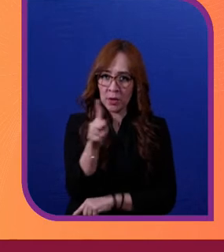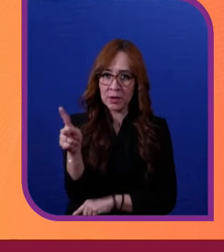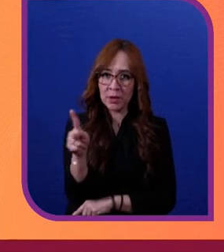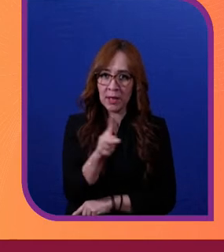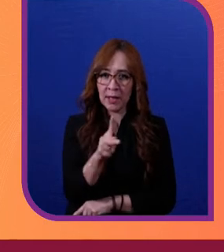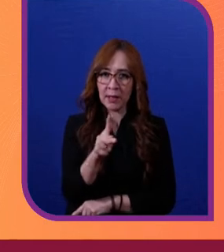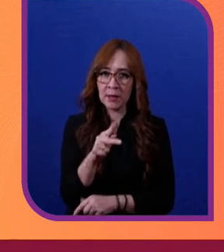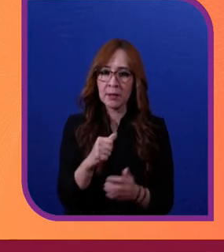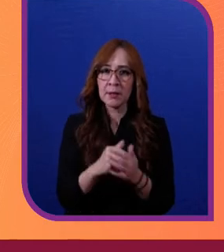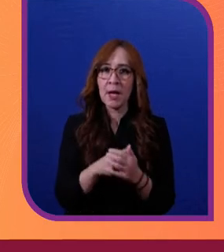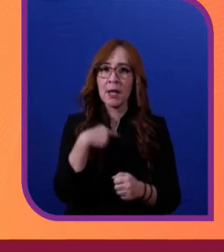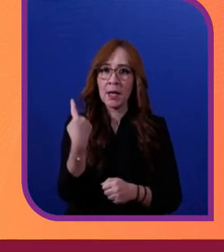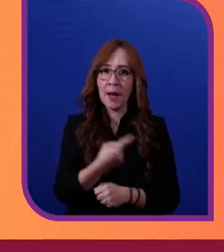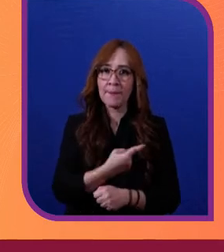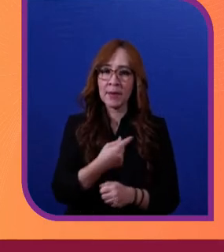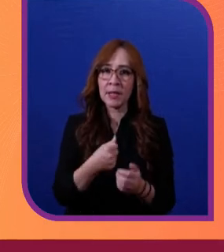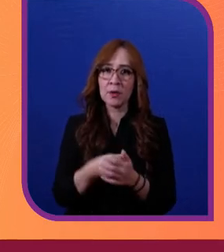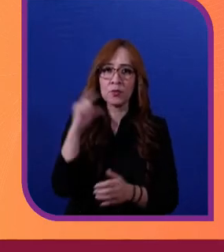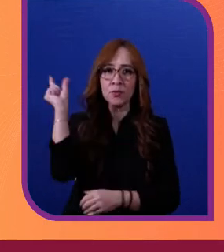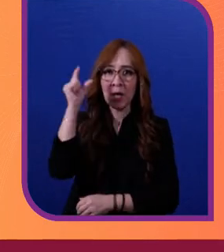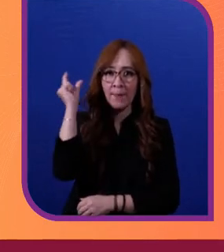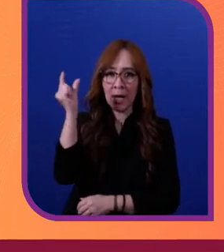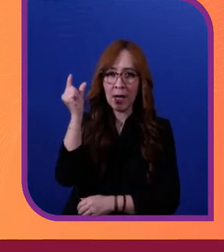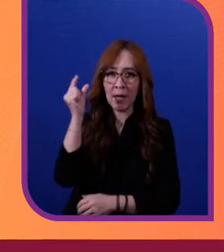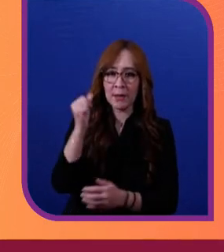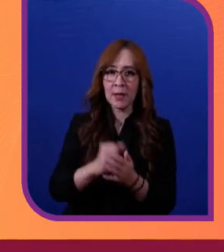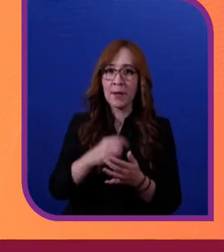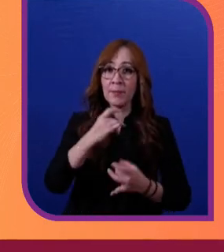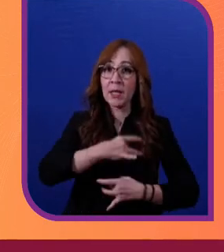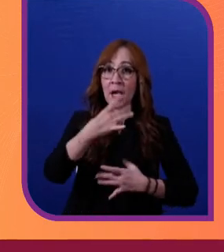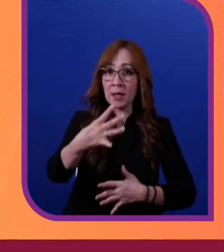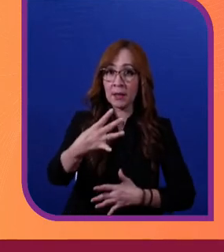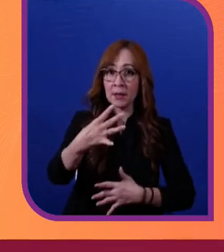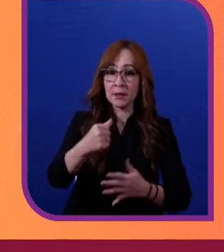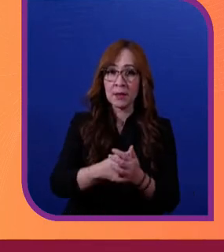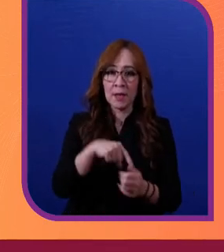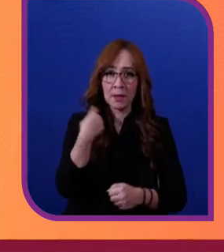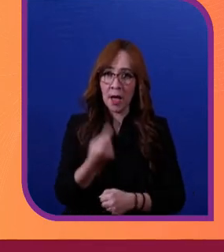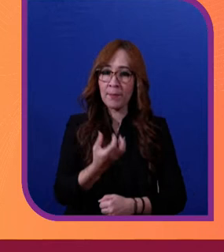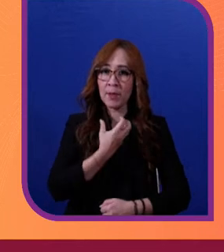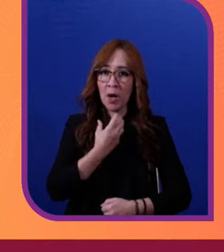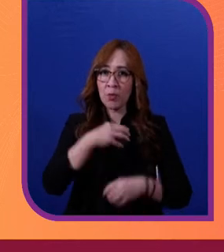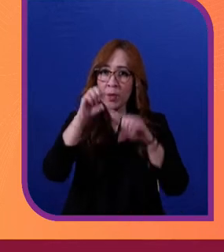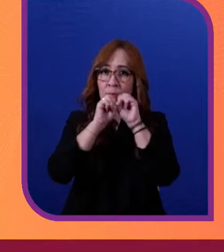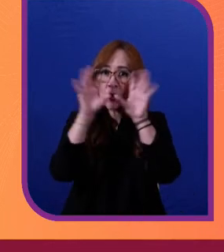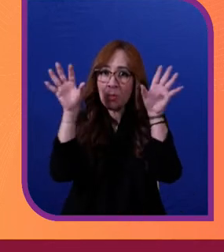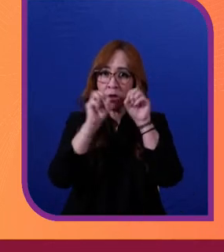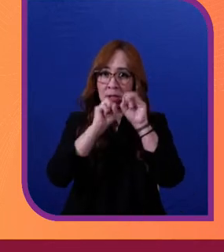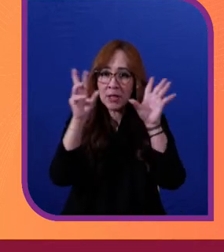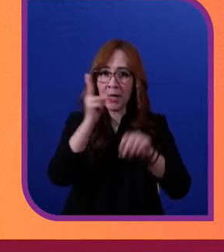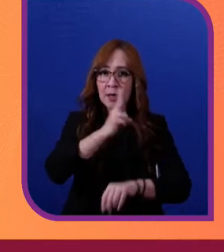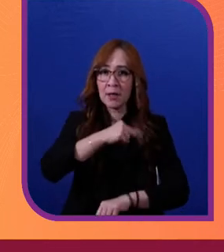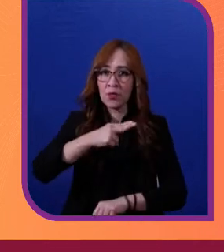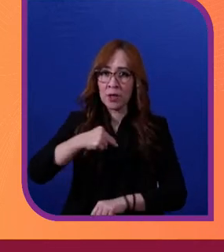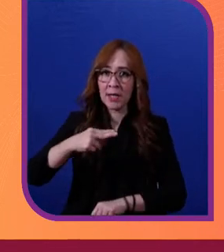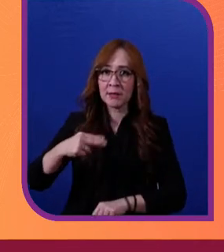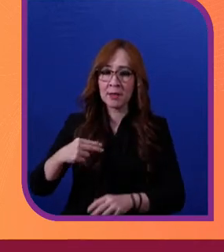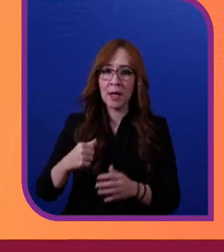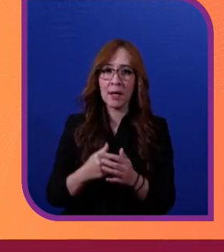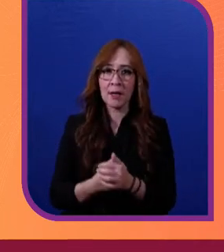is why we are trying to promote Indonesia operations in Indonesia glider